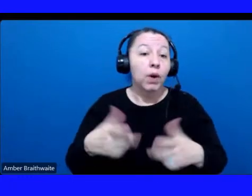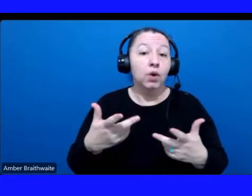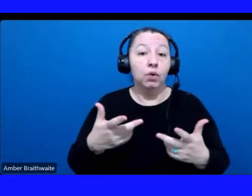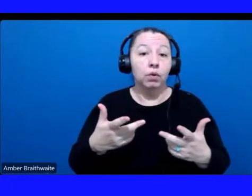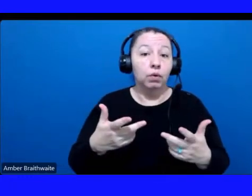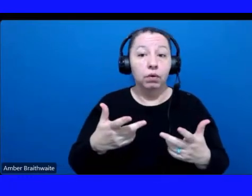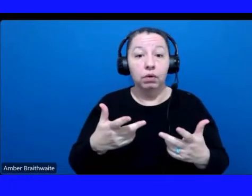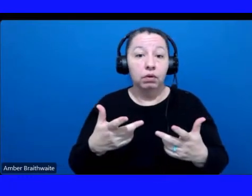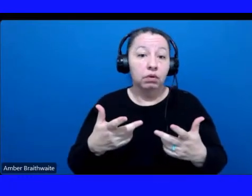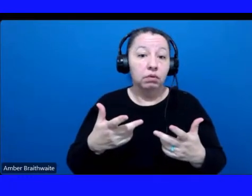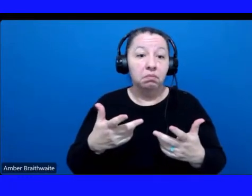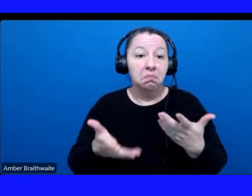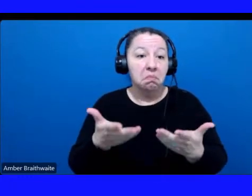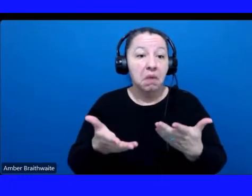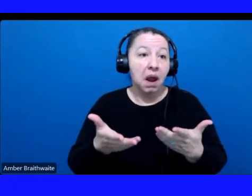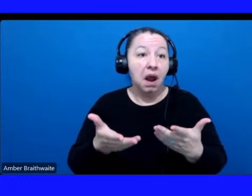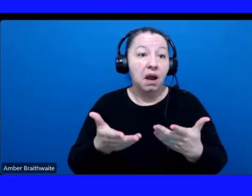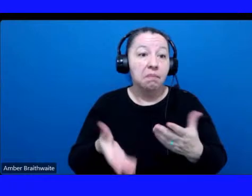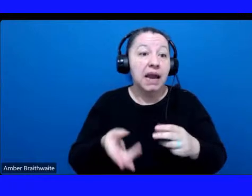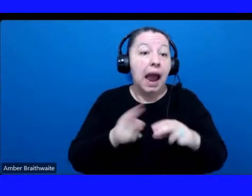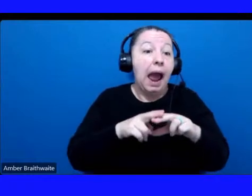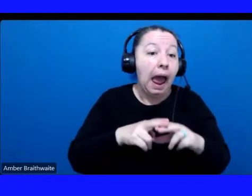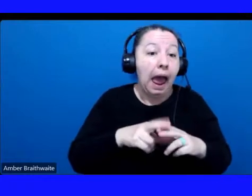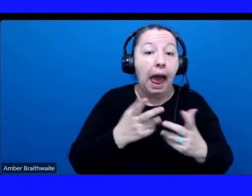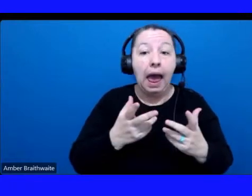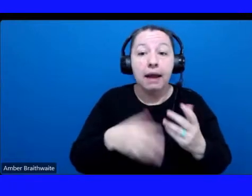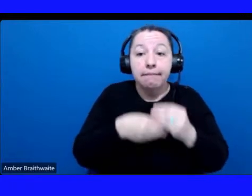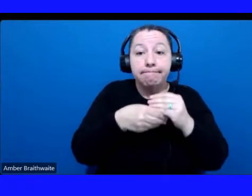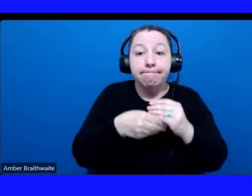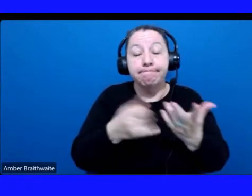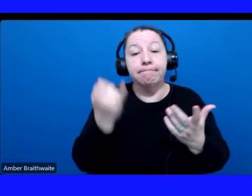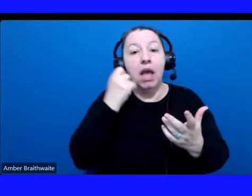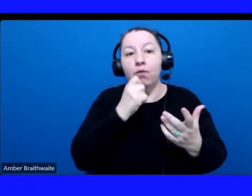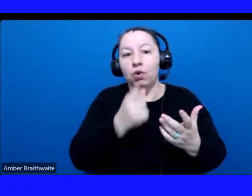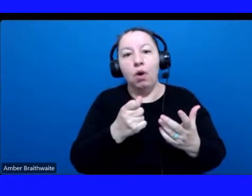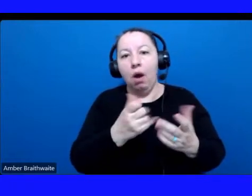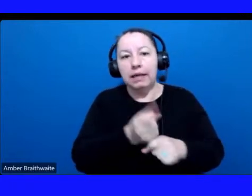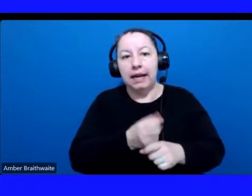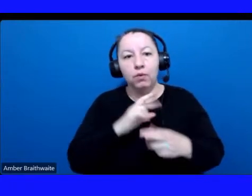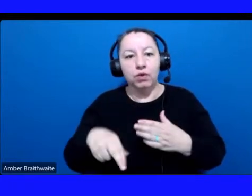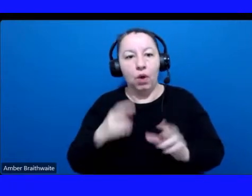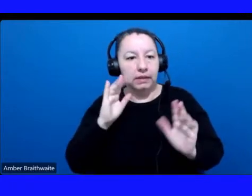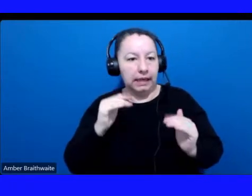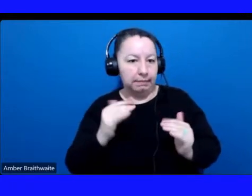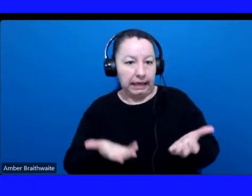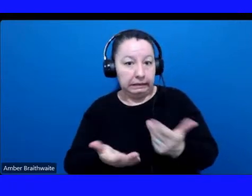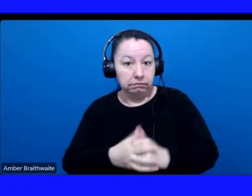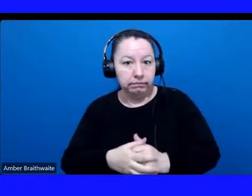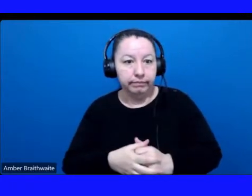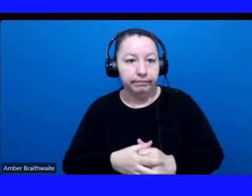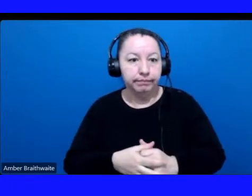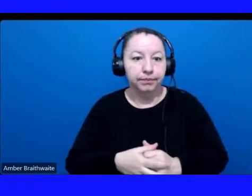recidivism? And again, some outcomes. Go ahead, Yeah. I'm sorry. Interrupted. Yeah, go ahead.